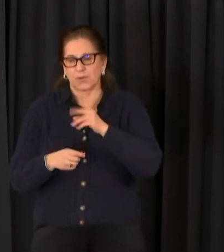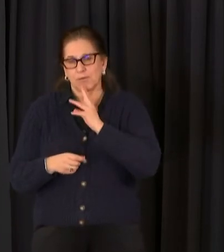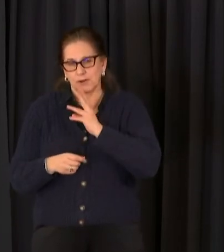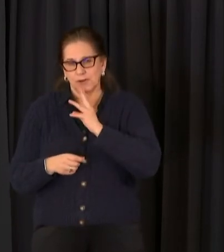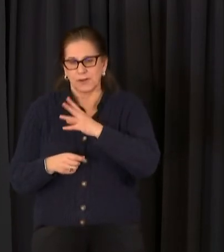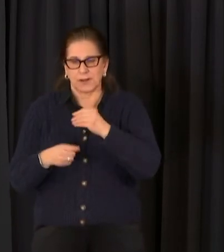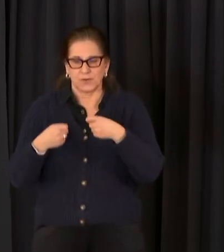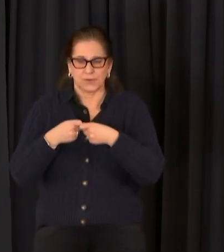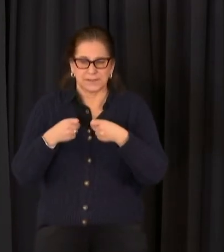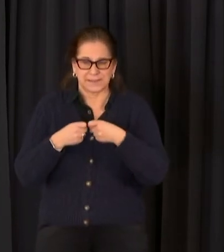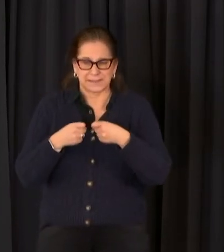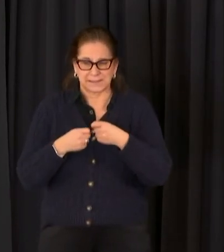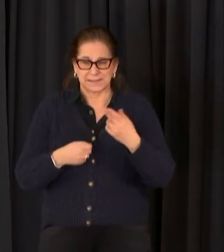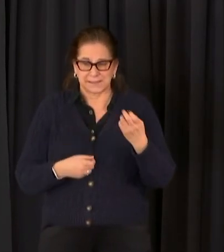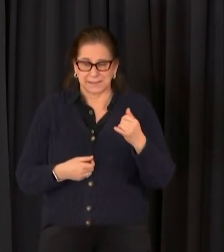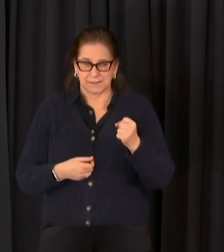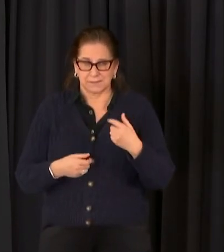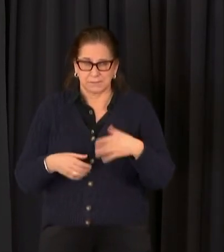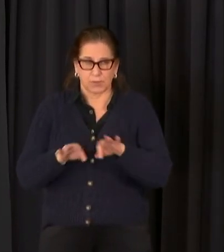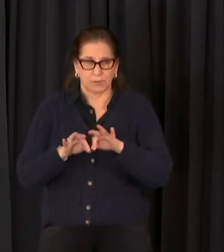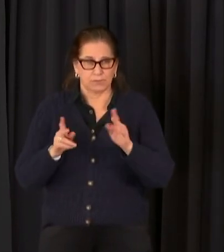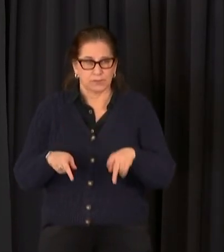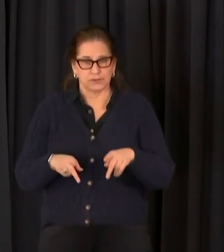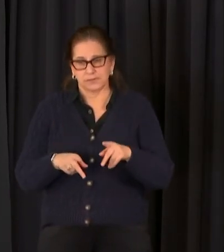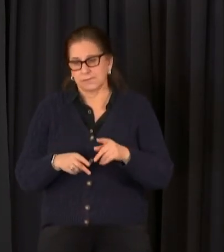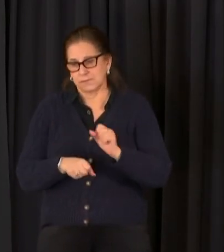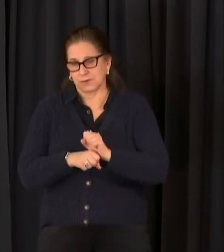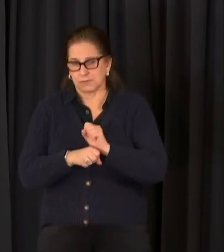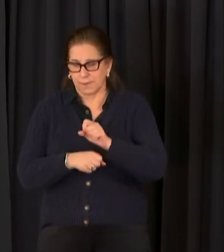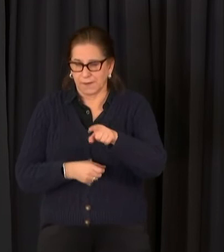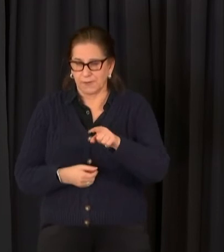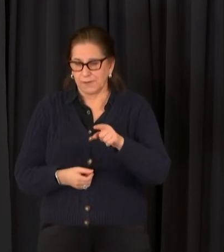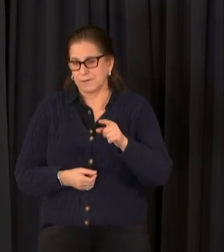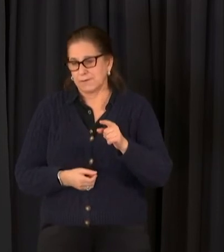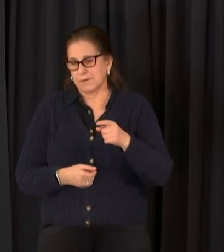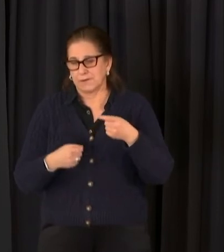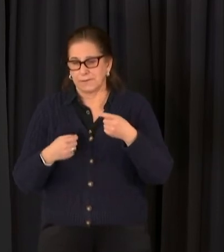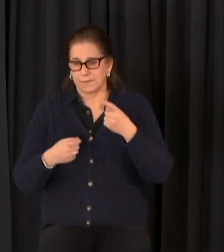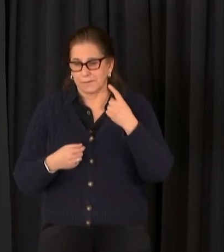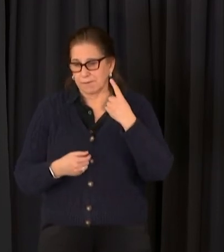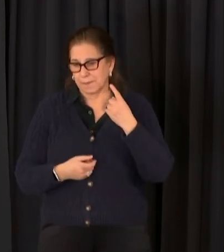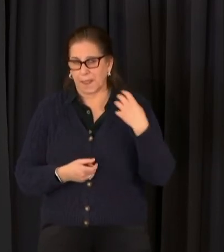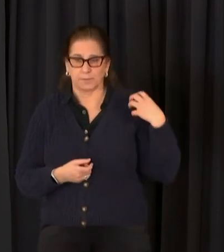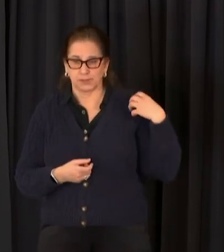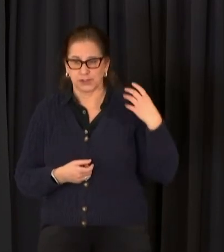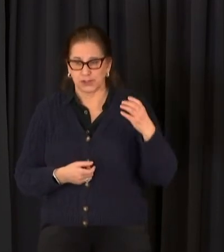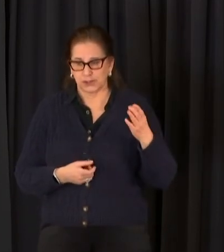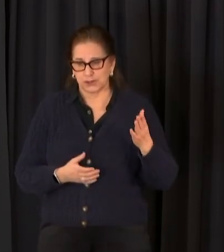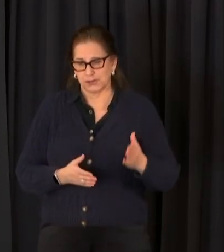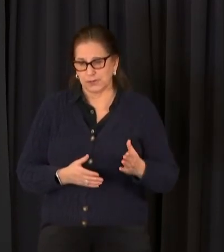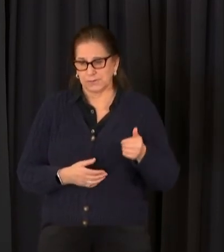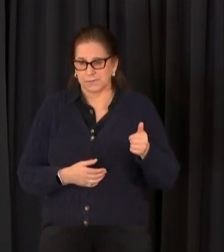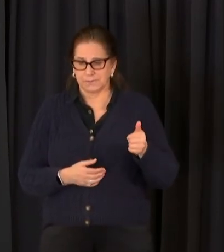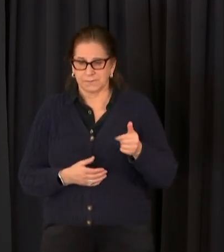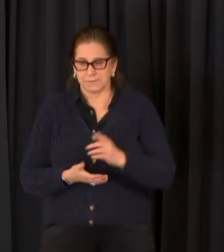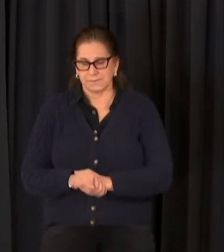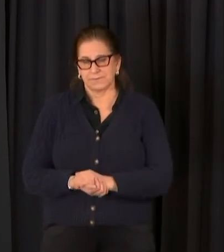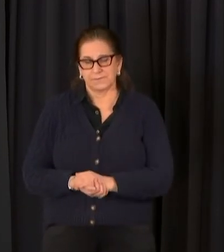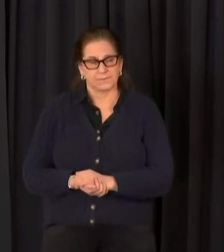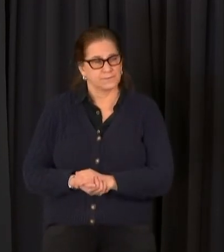experience in working as a commissioner to ensure that utilities provide safe and reliable and